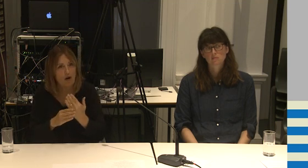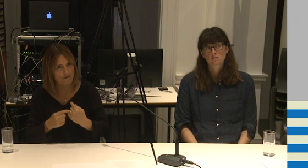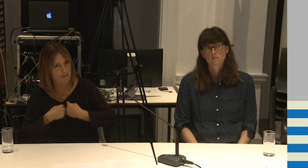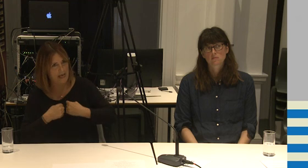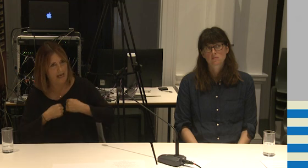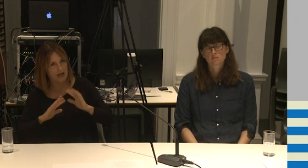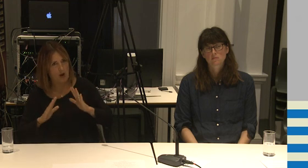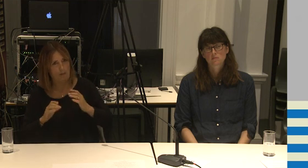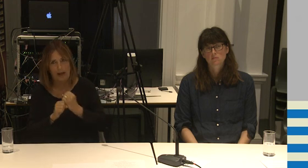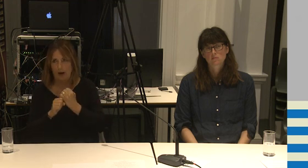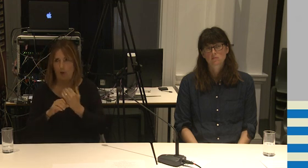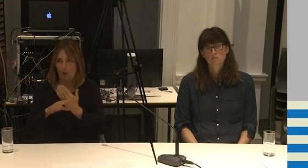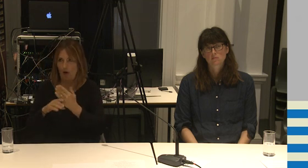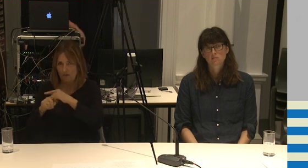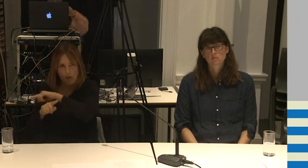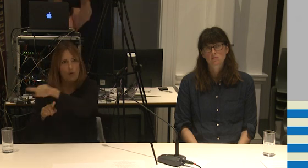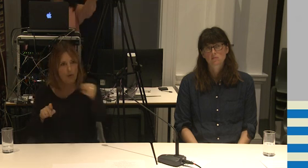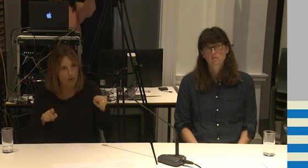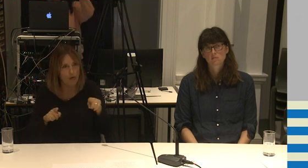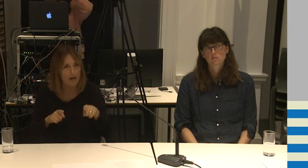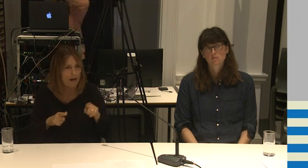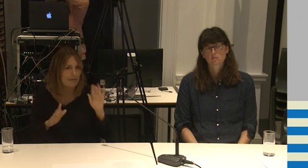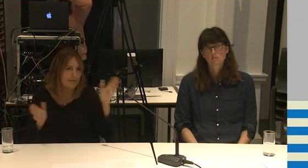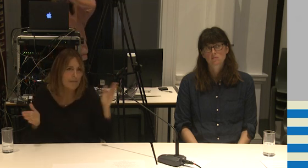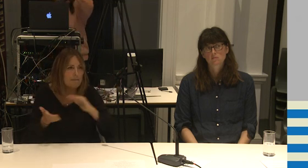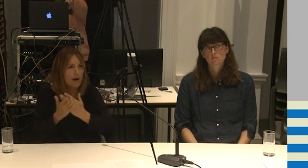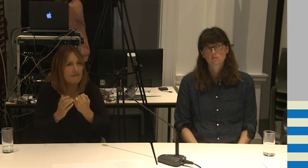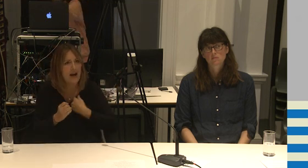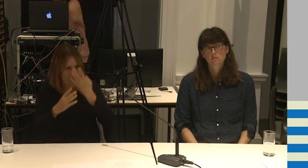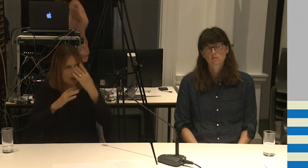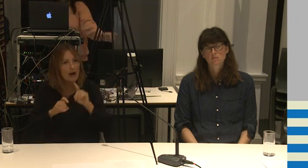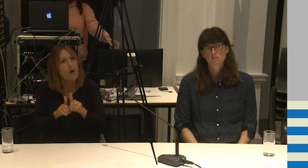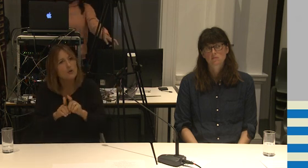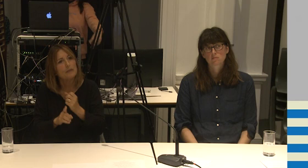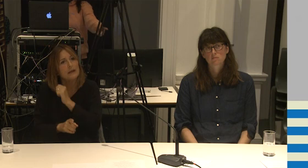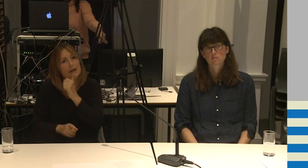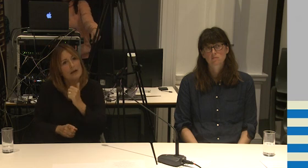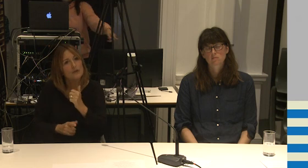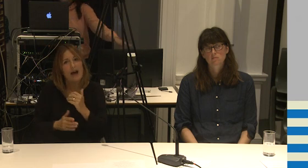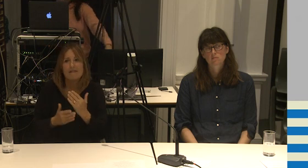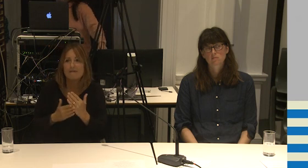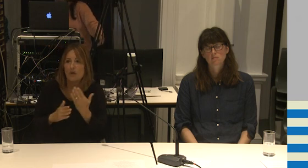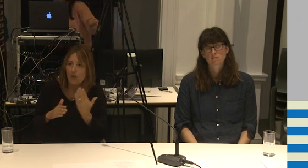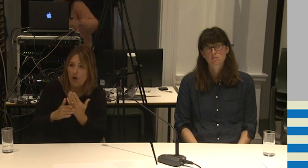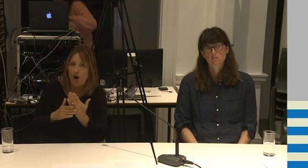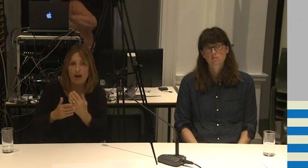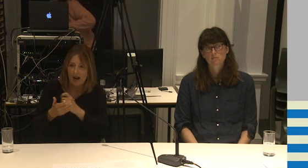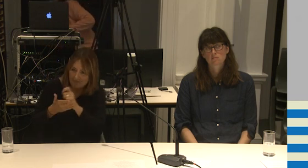everyone else, which obviously is part of architecture education, but it would be nice to also make work that I could access.